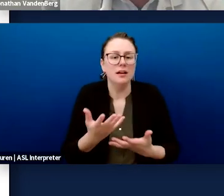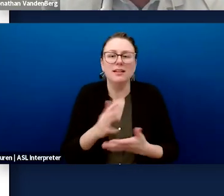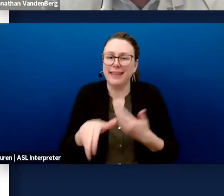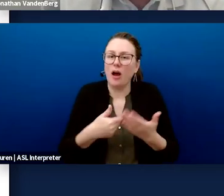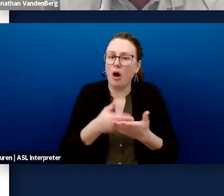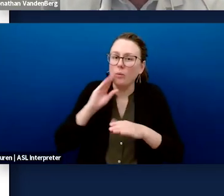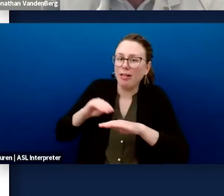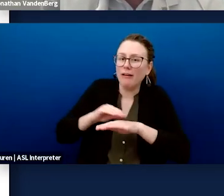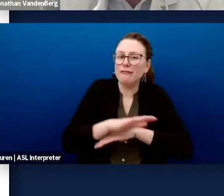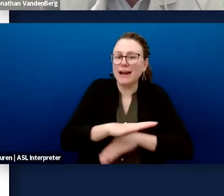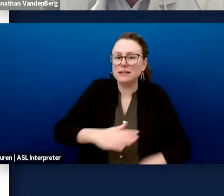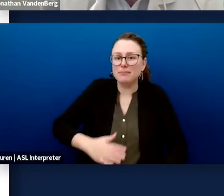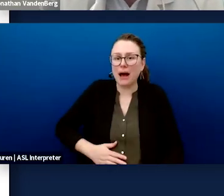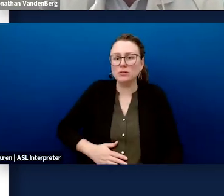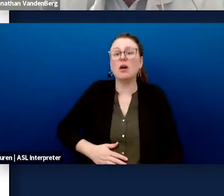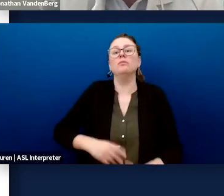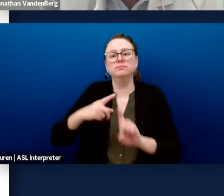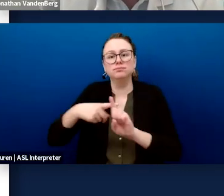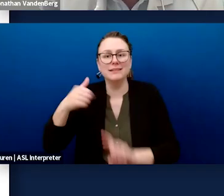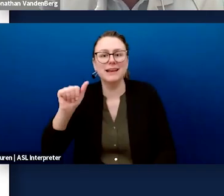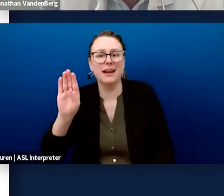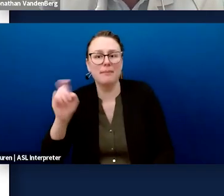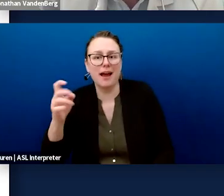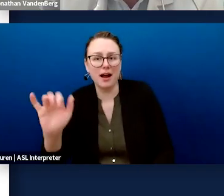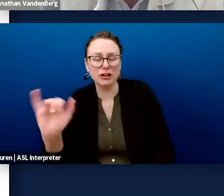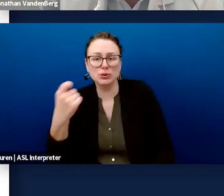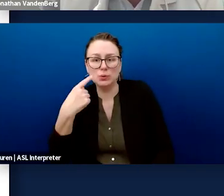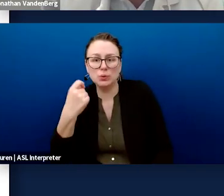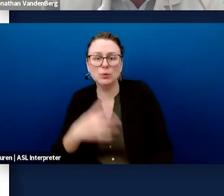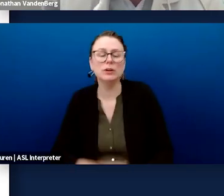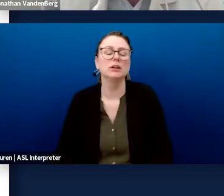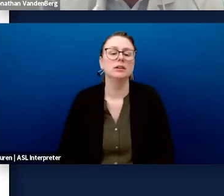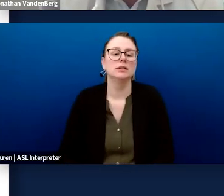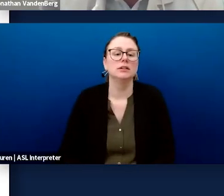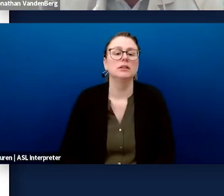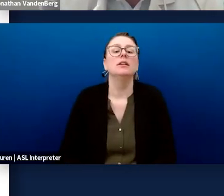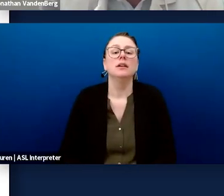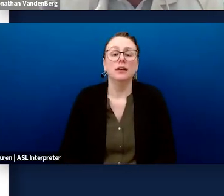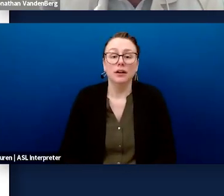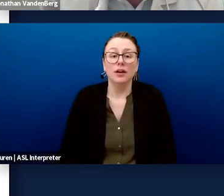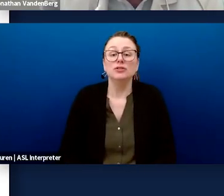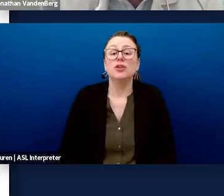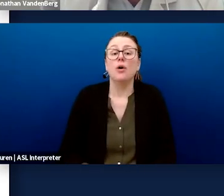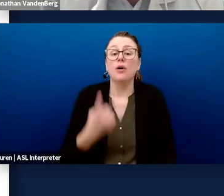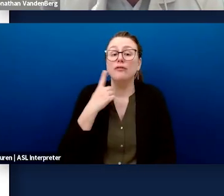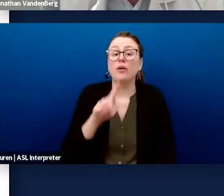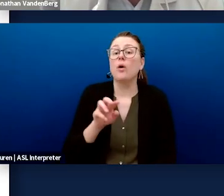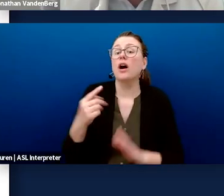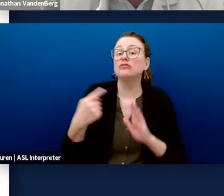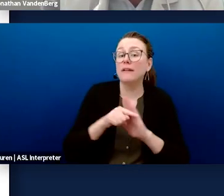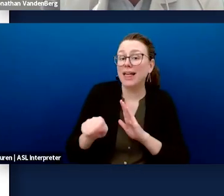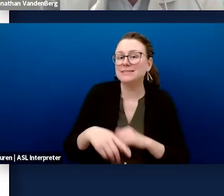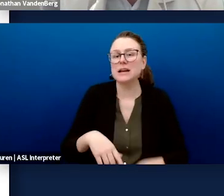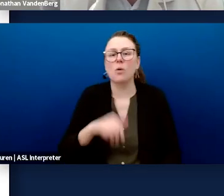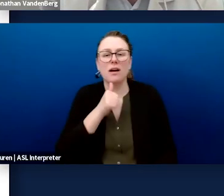bowels. Sometimes they're on antibiotics too, which can also affect things. In terms of reflexic or areflexic bowel, that's kind of what I was talking about,